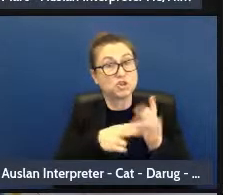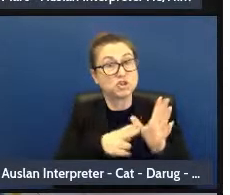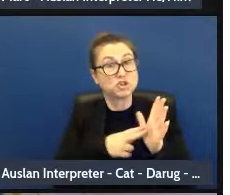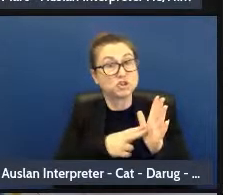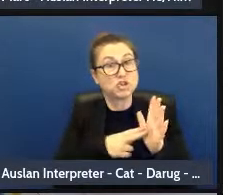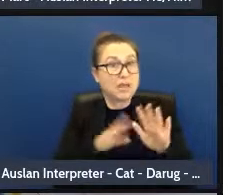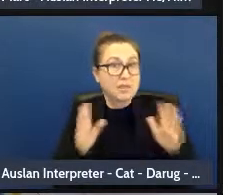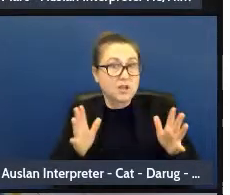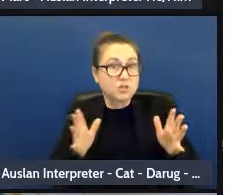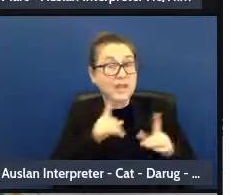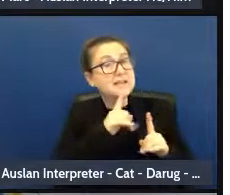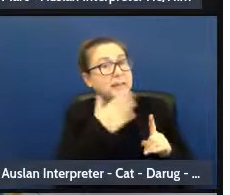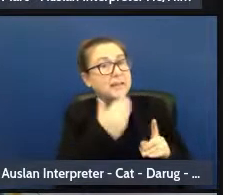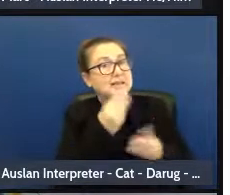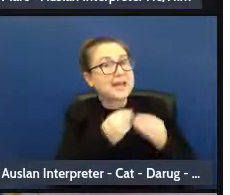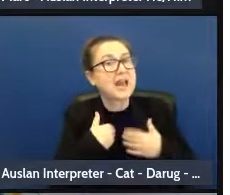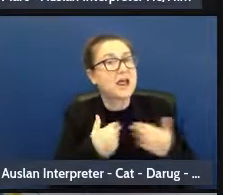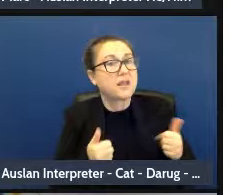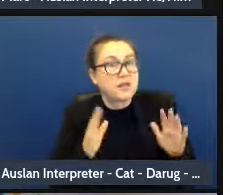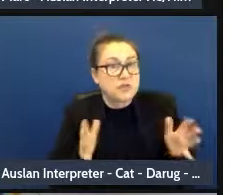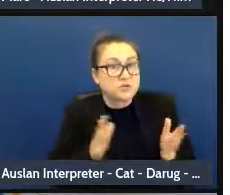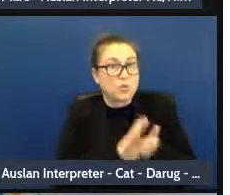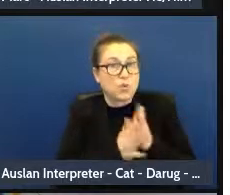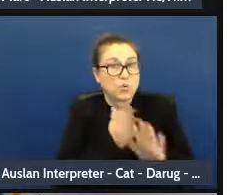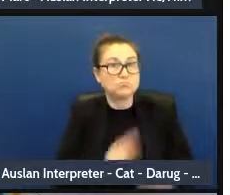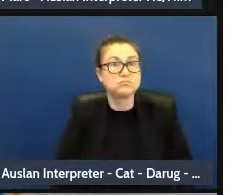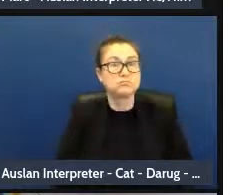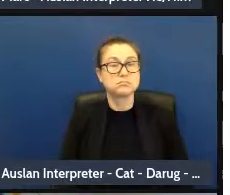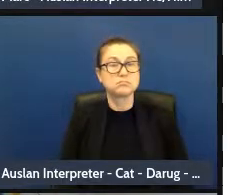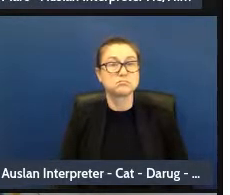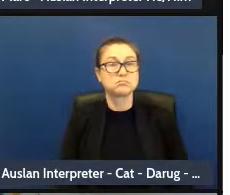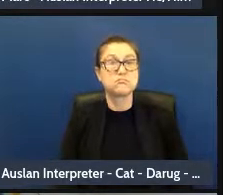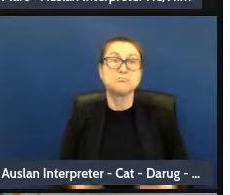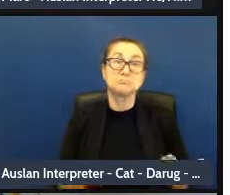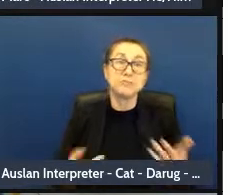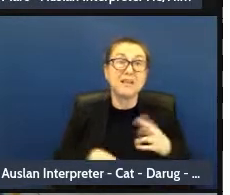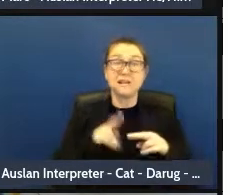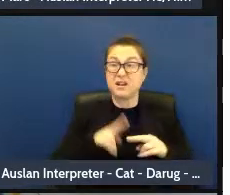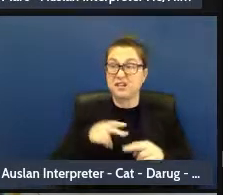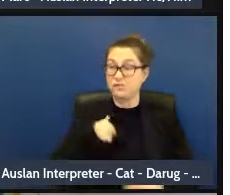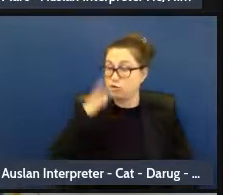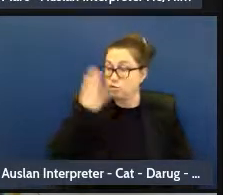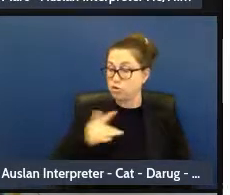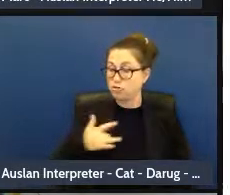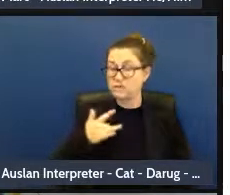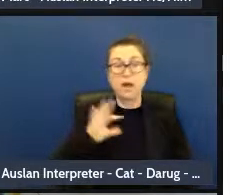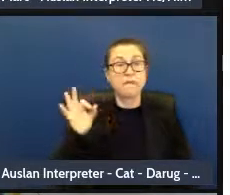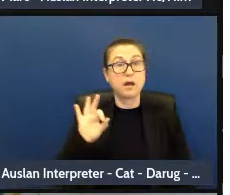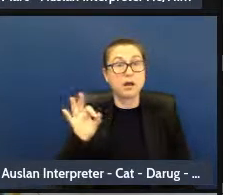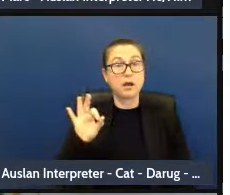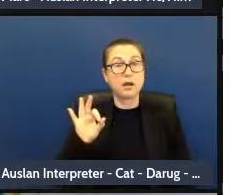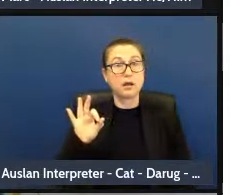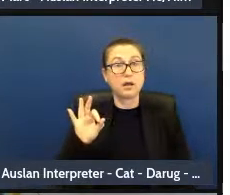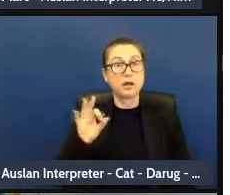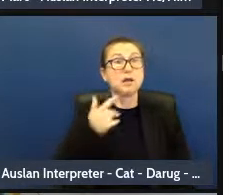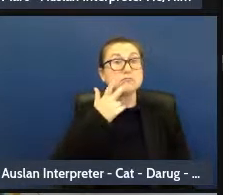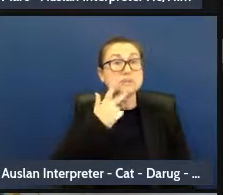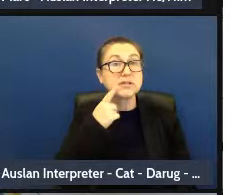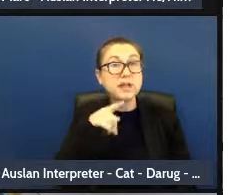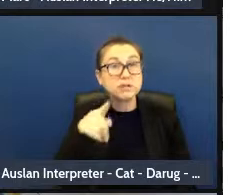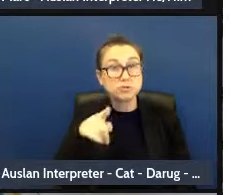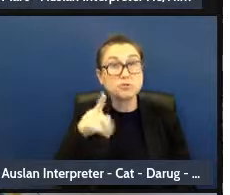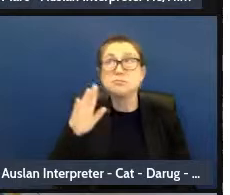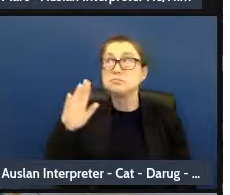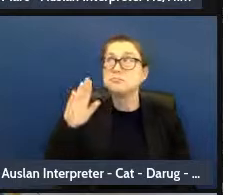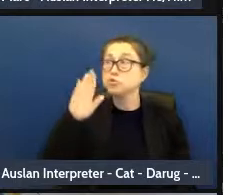But, so if you aren't a stroke survivor, I want you to imagine that you've had a stroke and